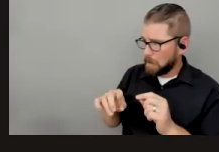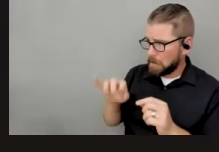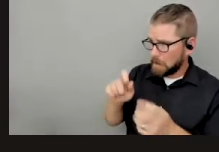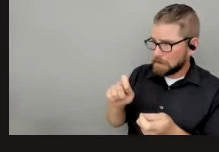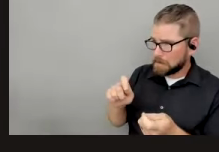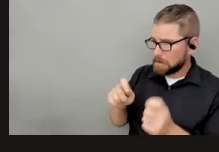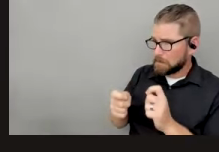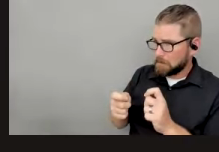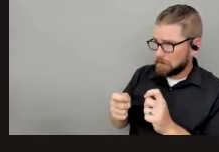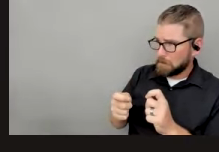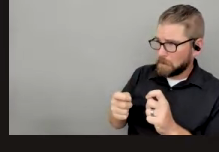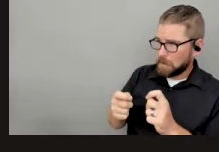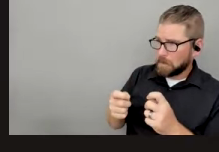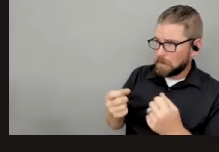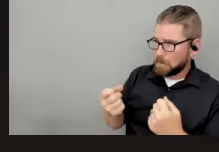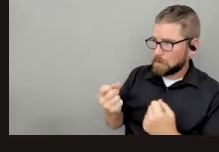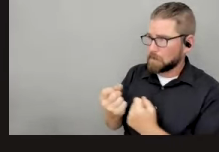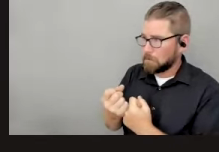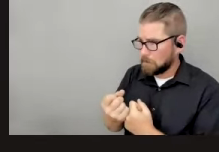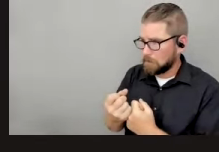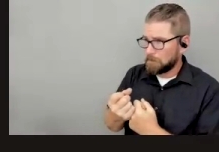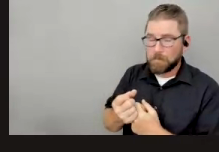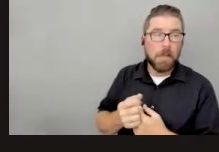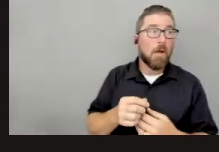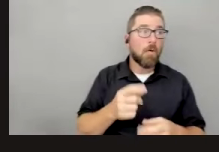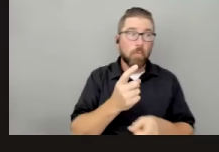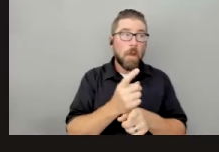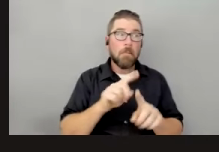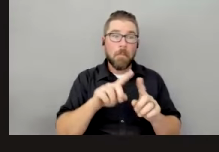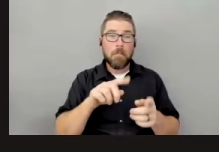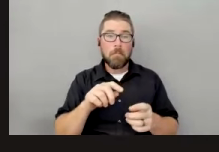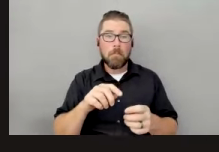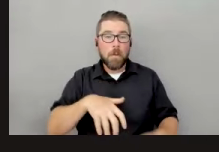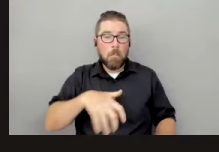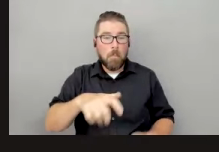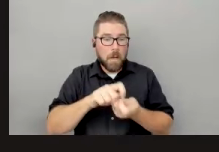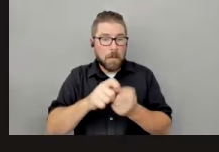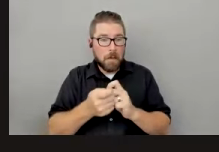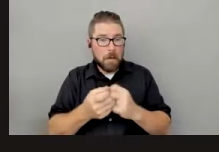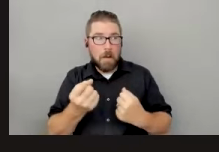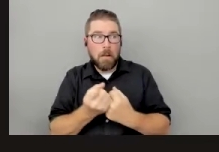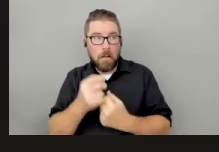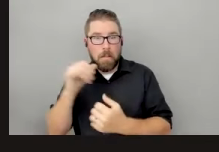we're Pregnancy accommodations fall under Title IX. yeah, okay. Yeah. Just want to make sure. Yeah, I know.